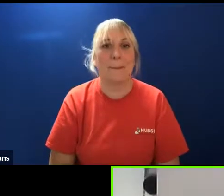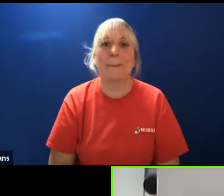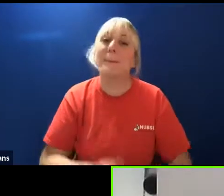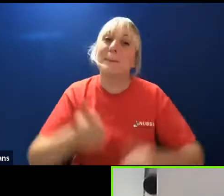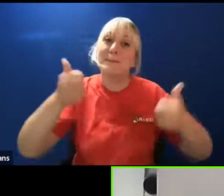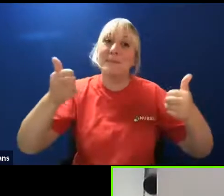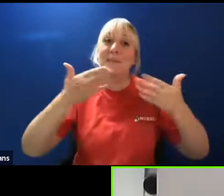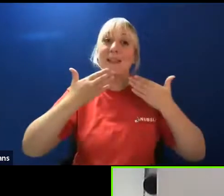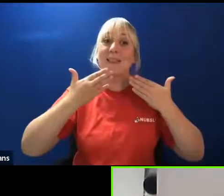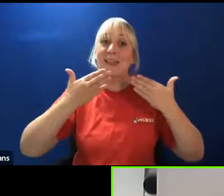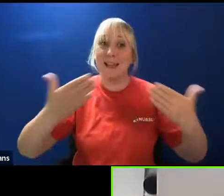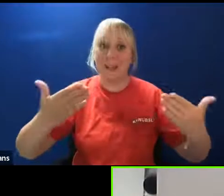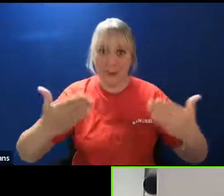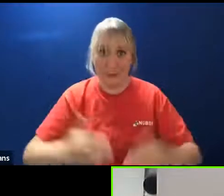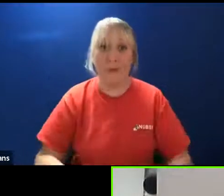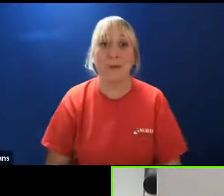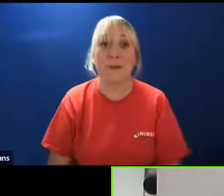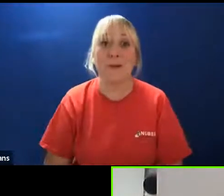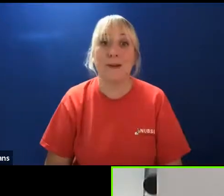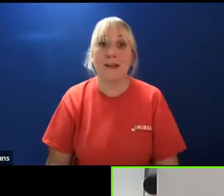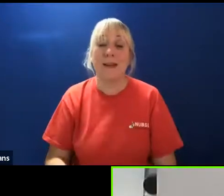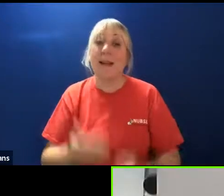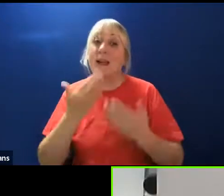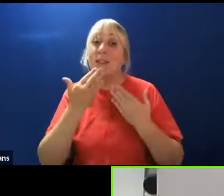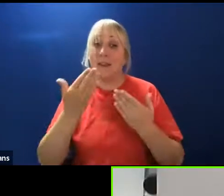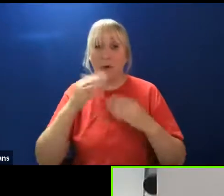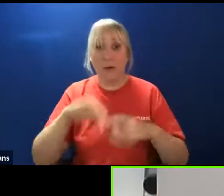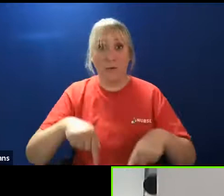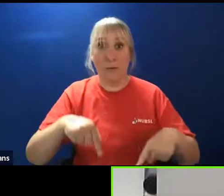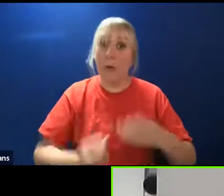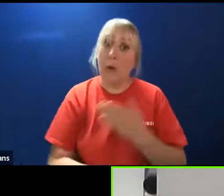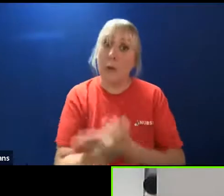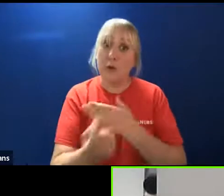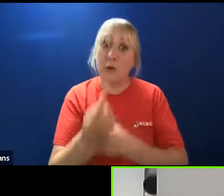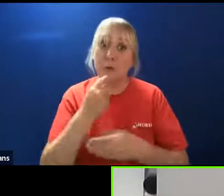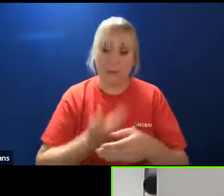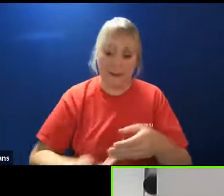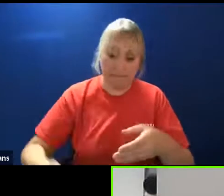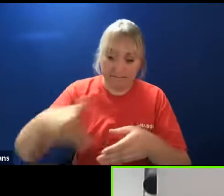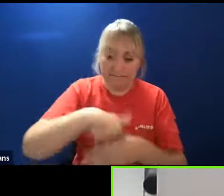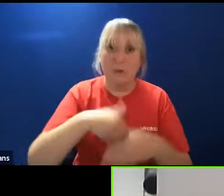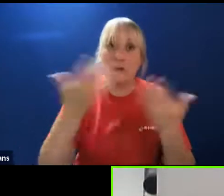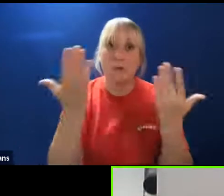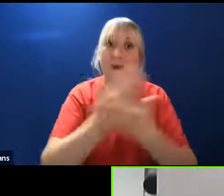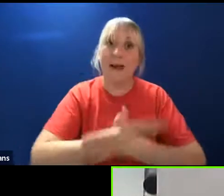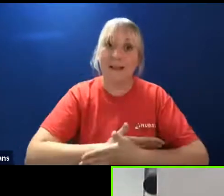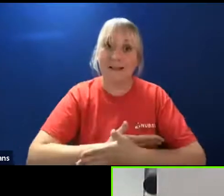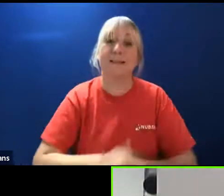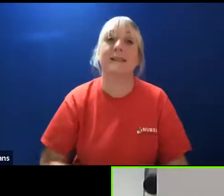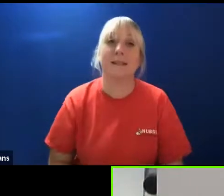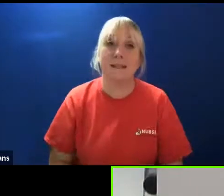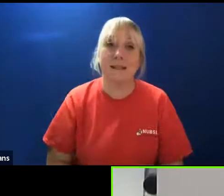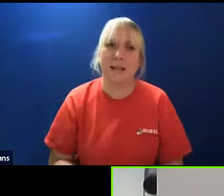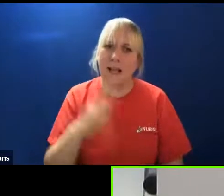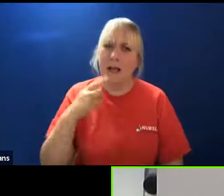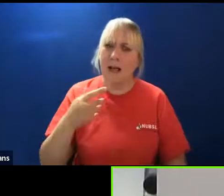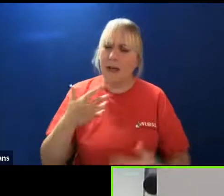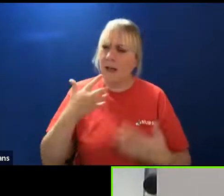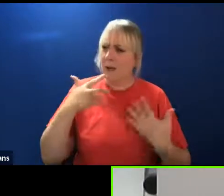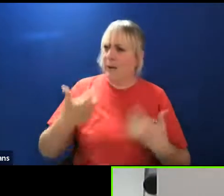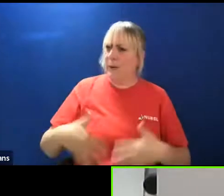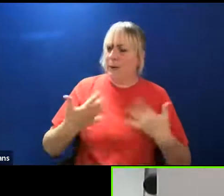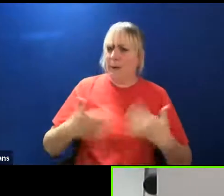Thank you, and thank you for the opportunity to take part today. It's been really inspiring to hear from